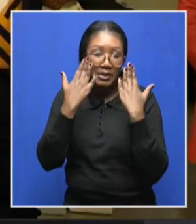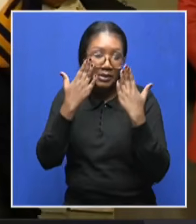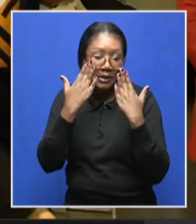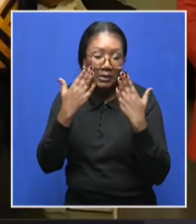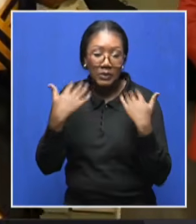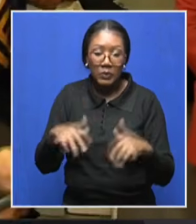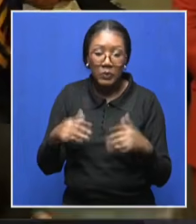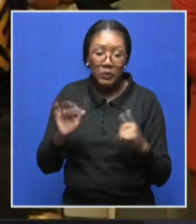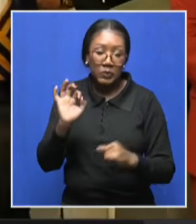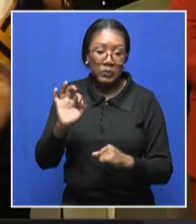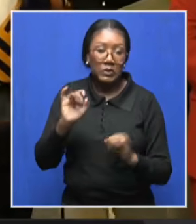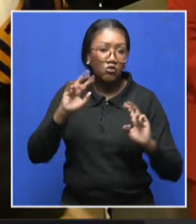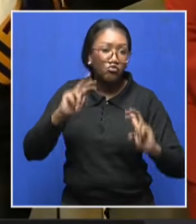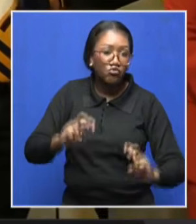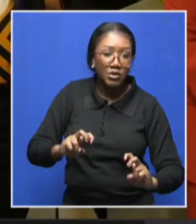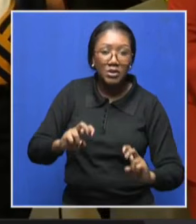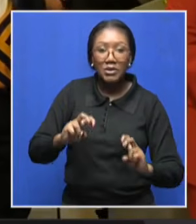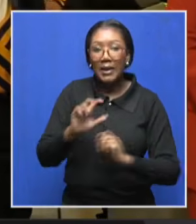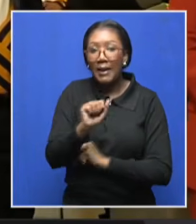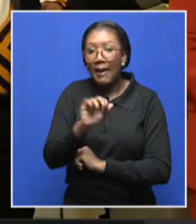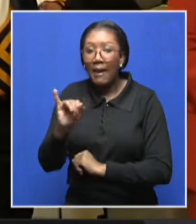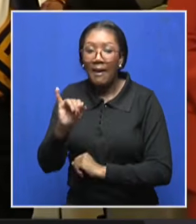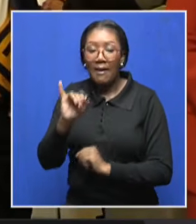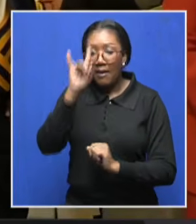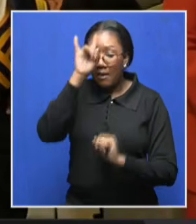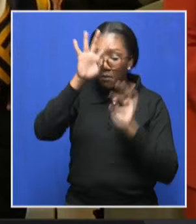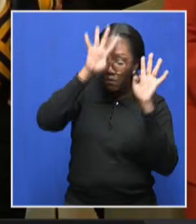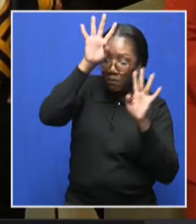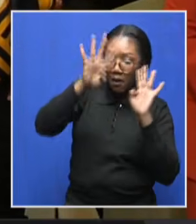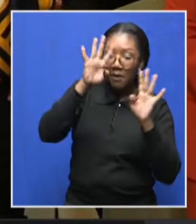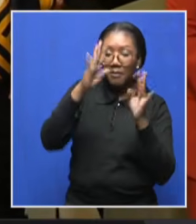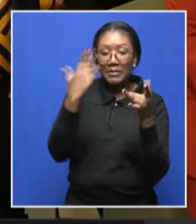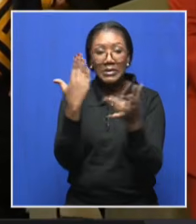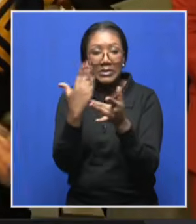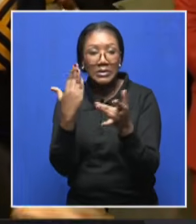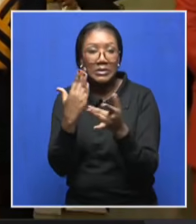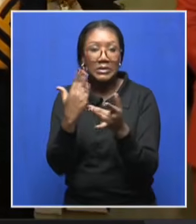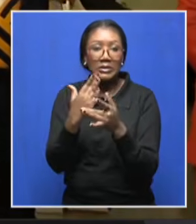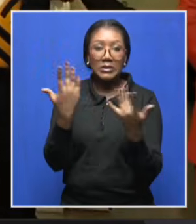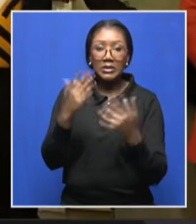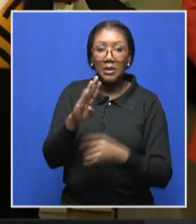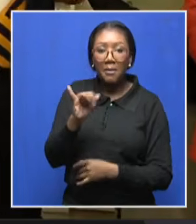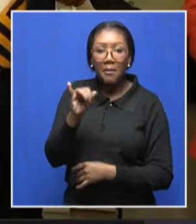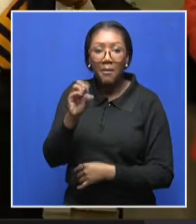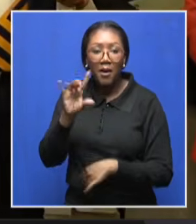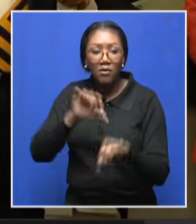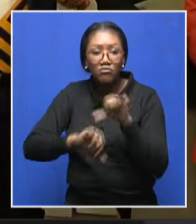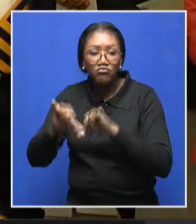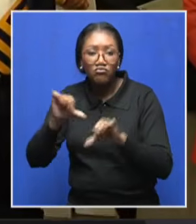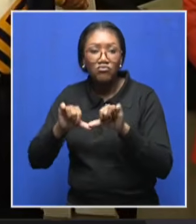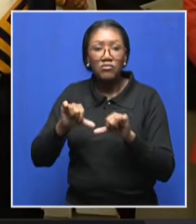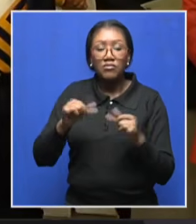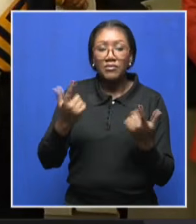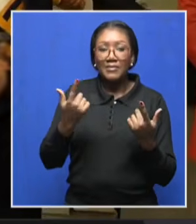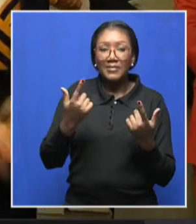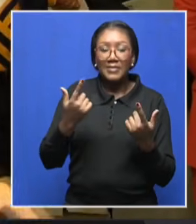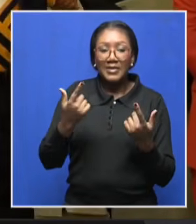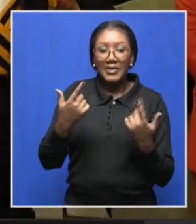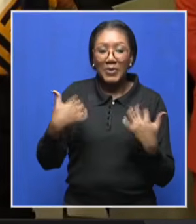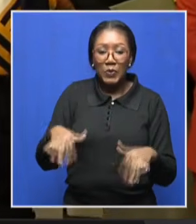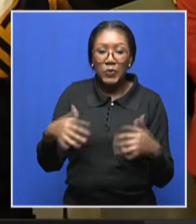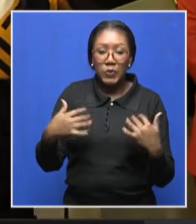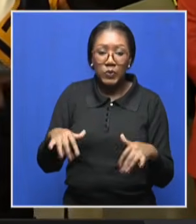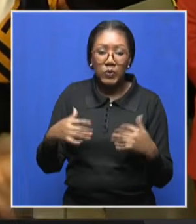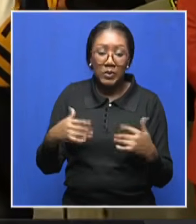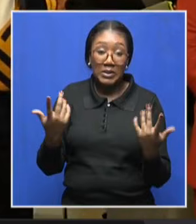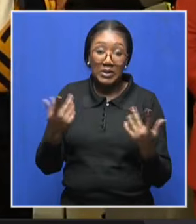scientific picture and research and innovation, AI, digital technology, biochemistry as well. The list goes on and on. They've